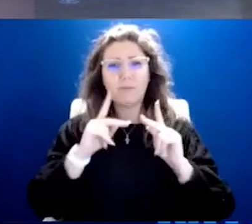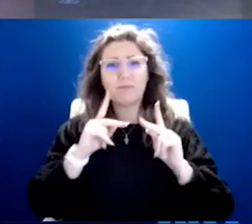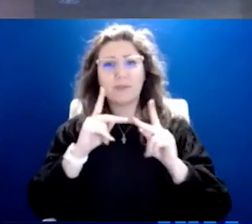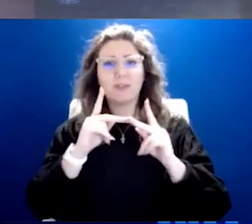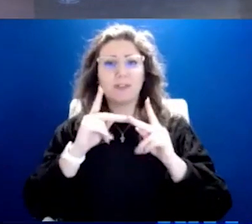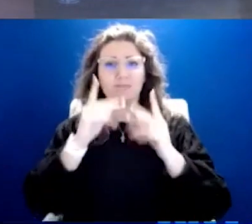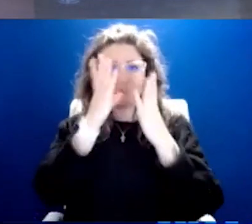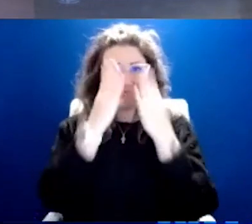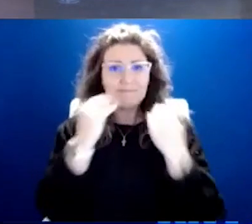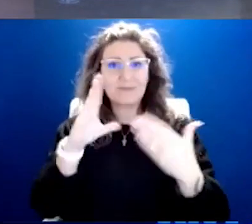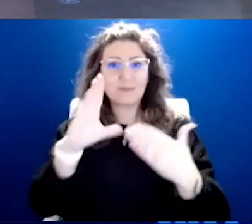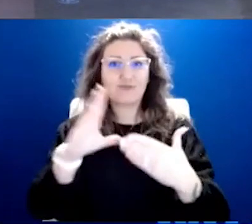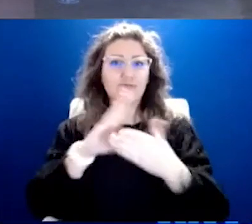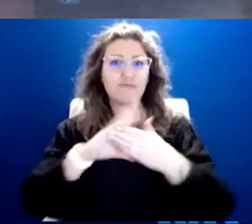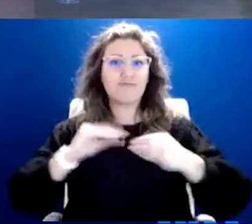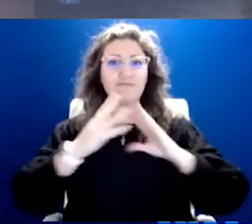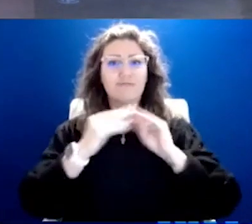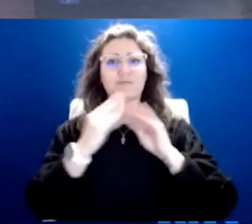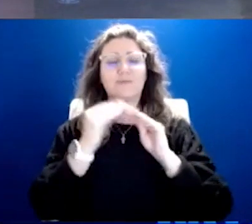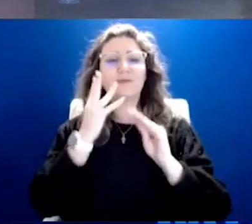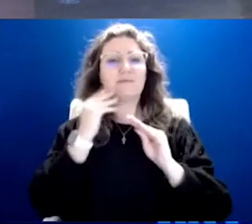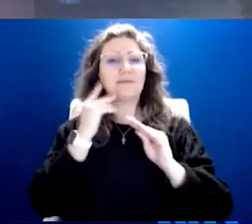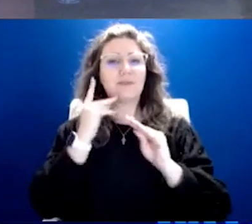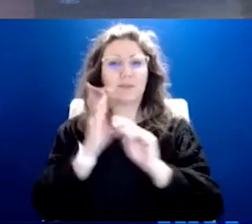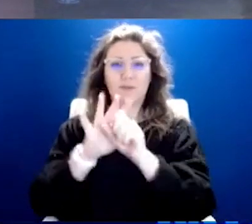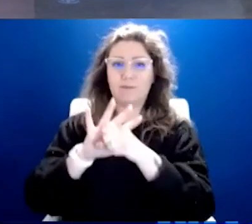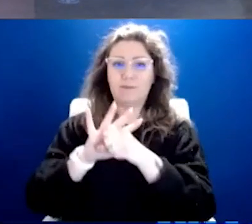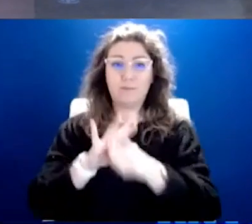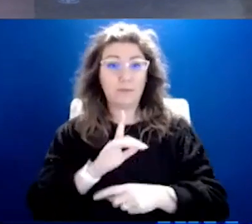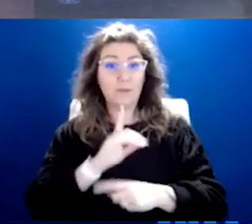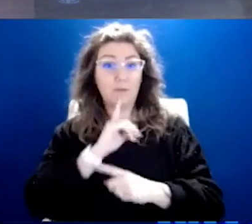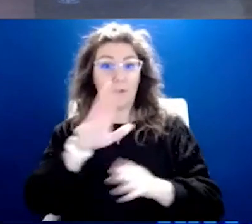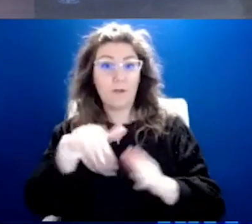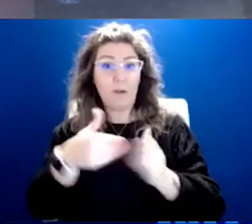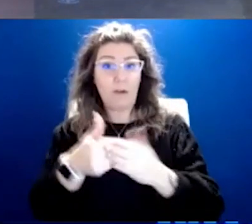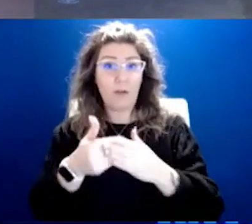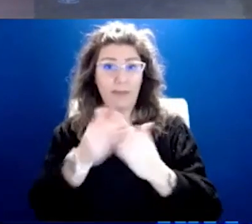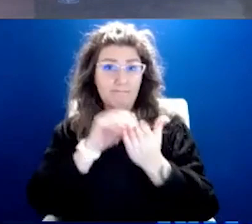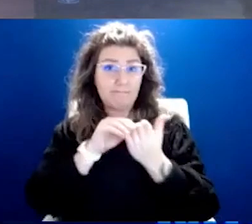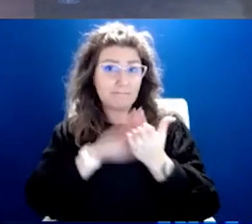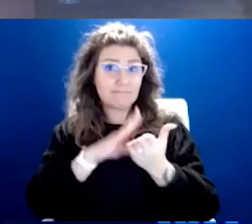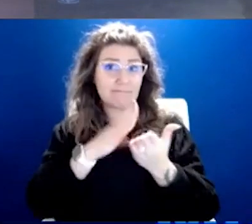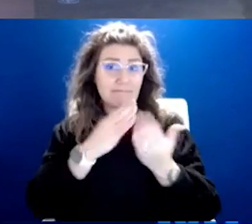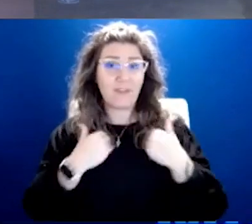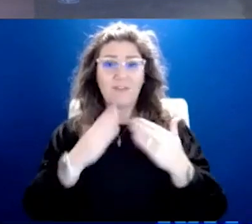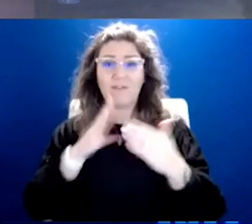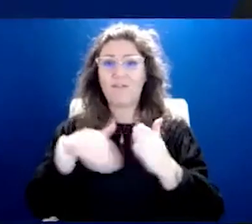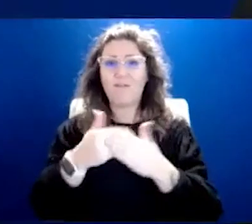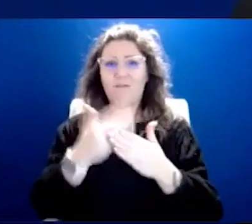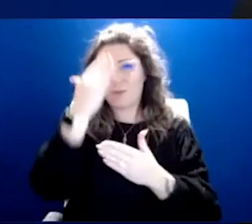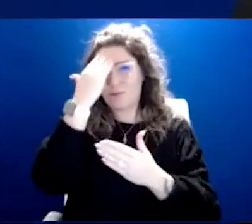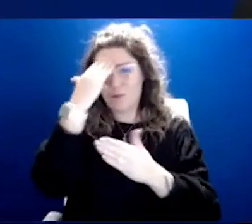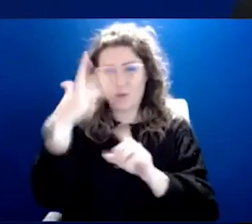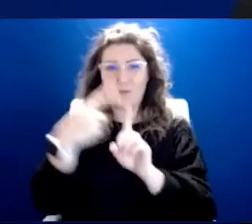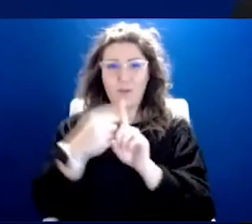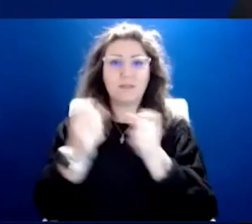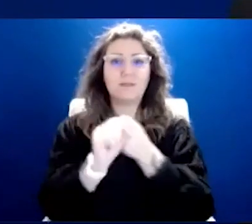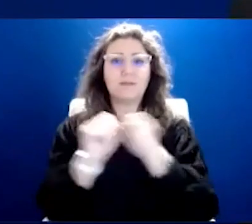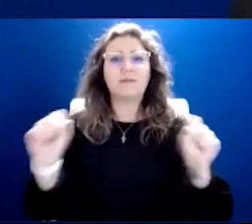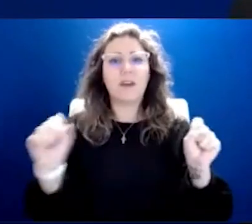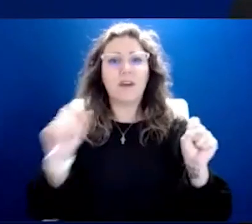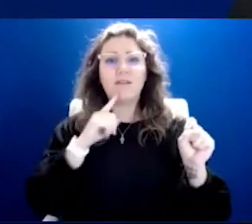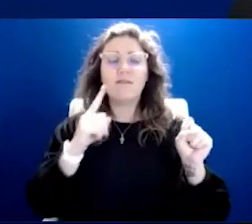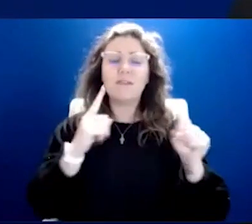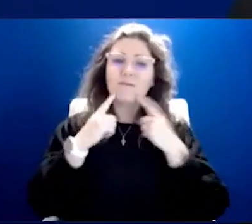was your message? Really just that, I think with all the data we have, we know these vaccines are very safe and very effective, and we